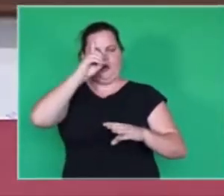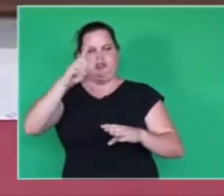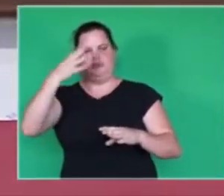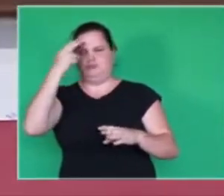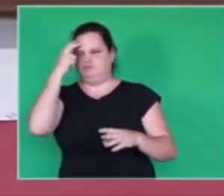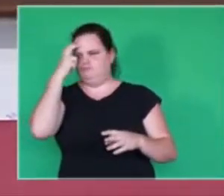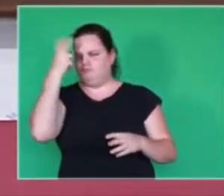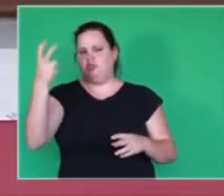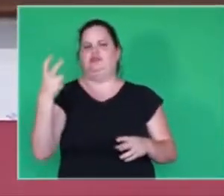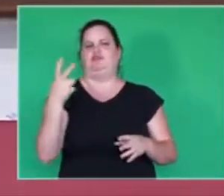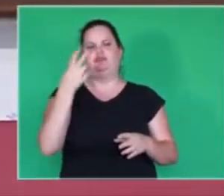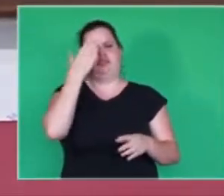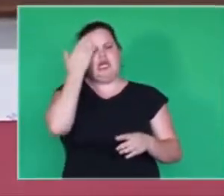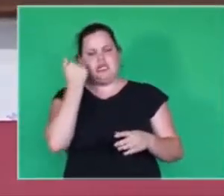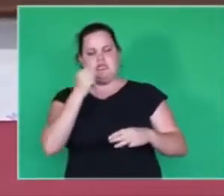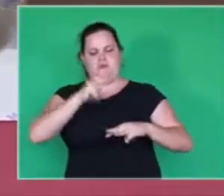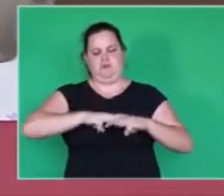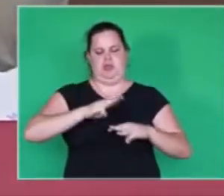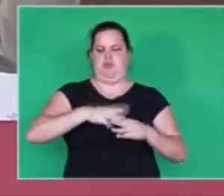geometry.